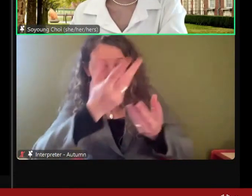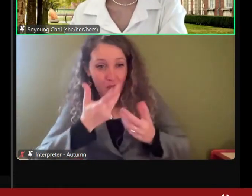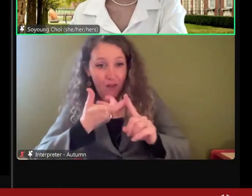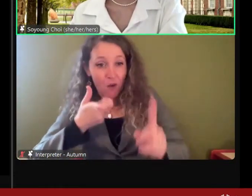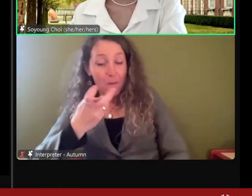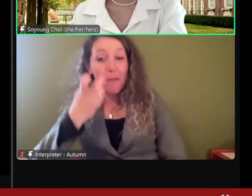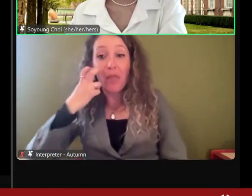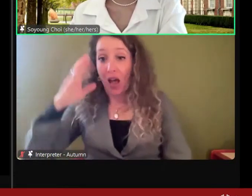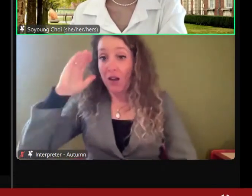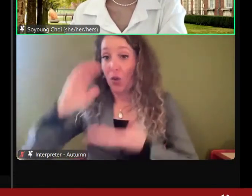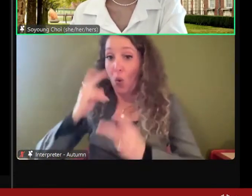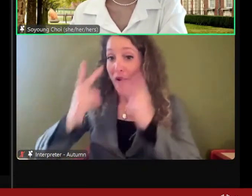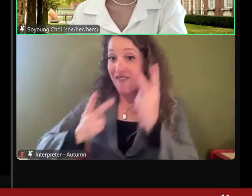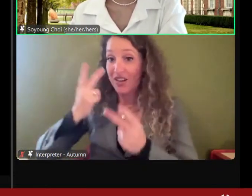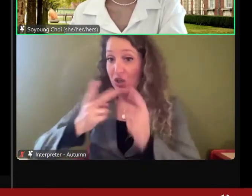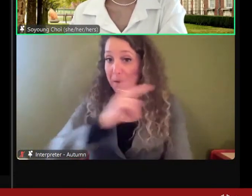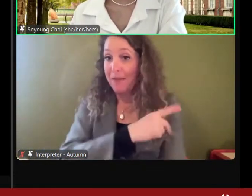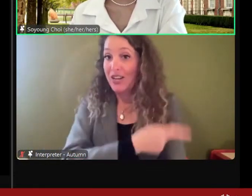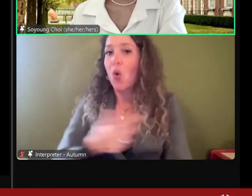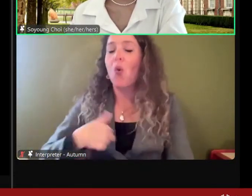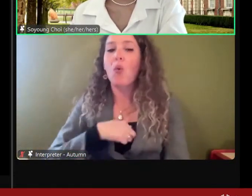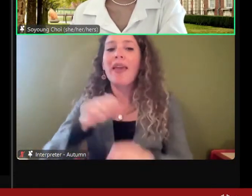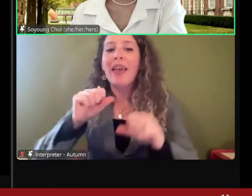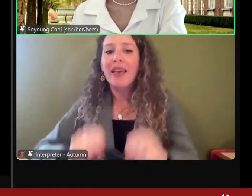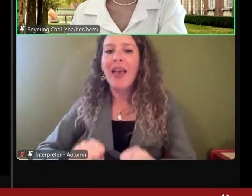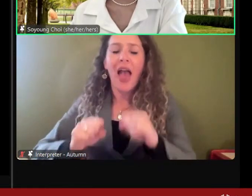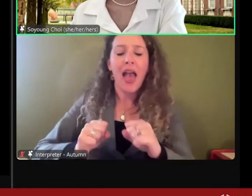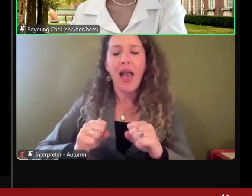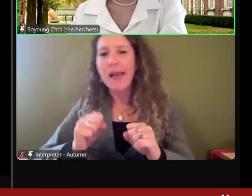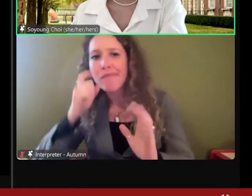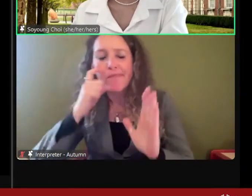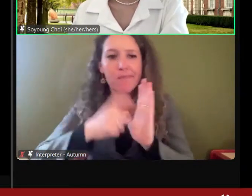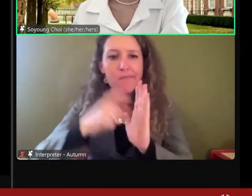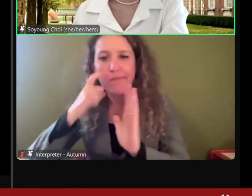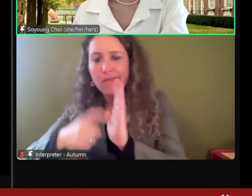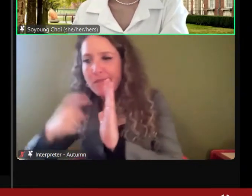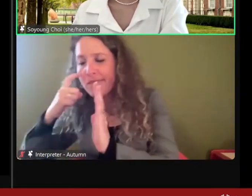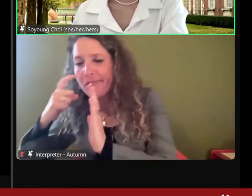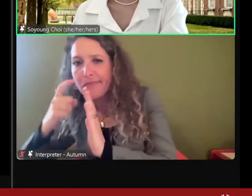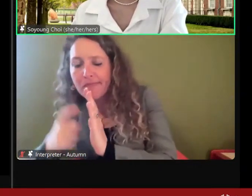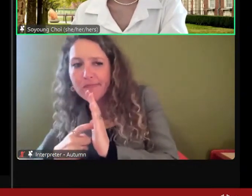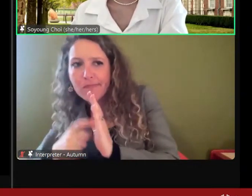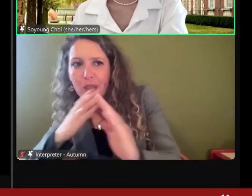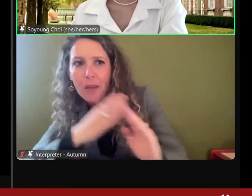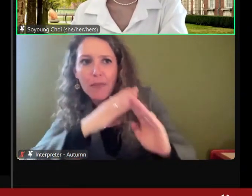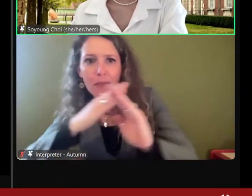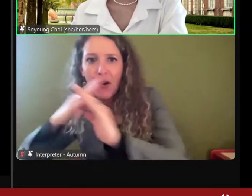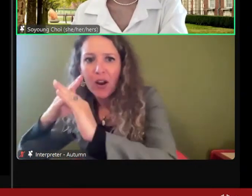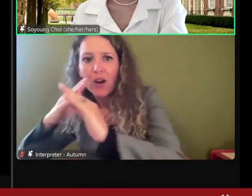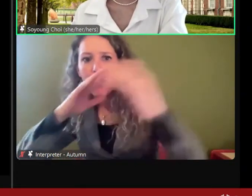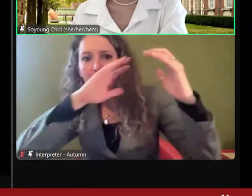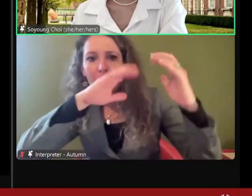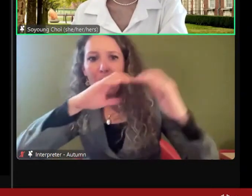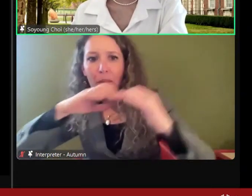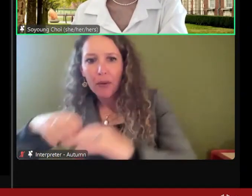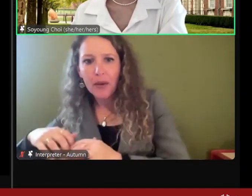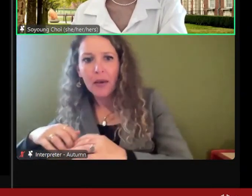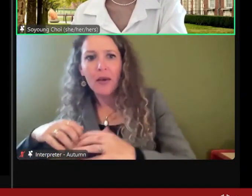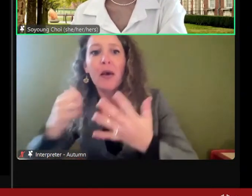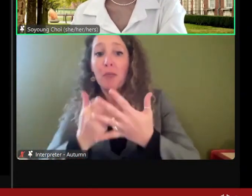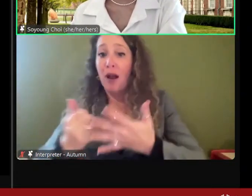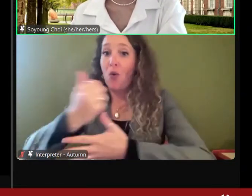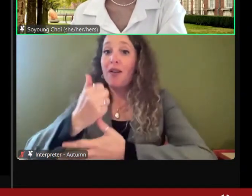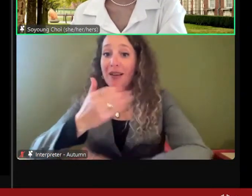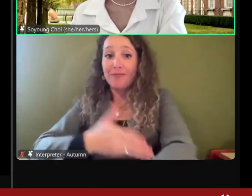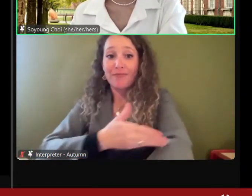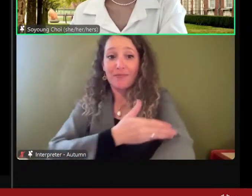identify overlooked barriers, prioritize improvements, and continuously evolve our services to better